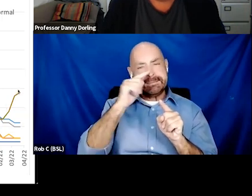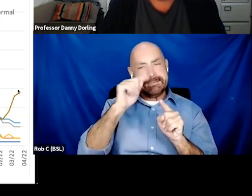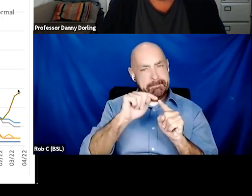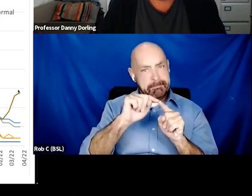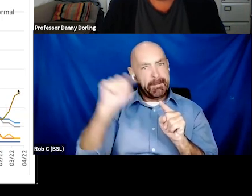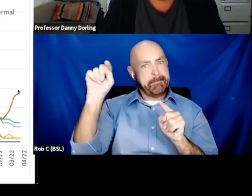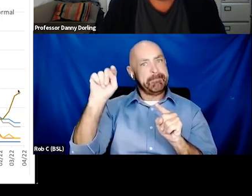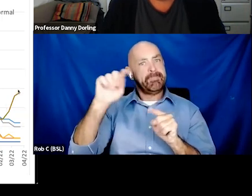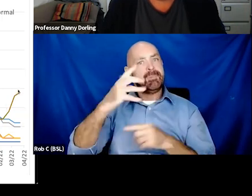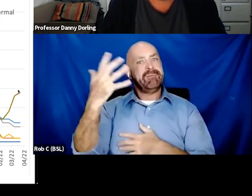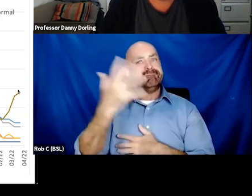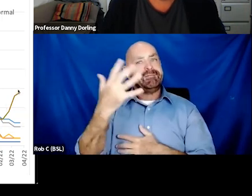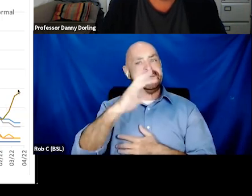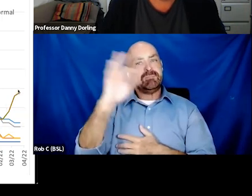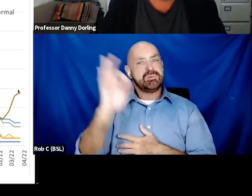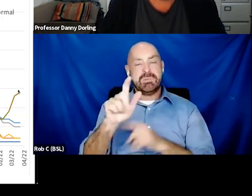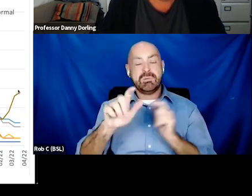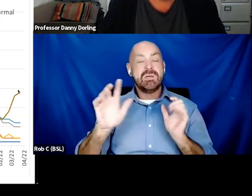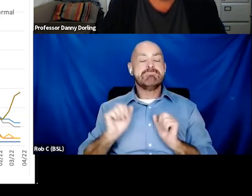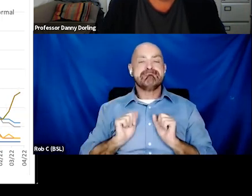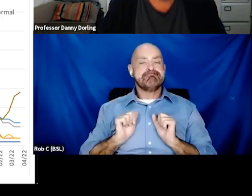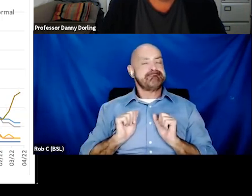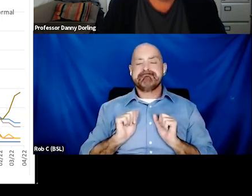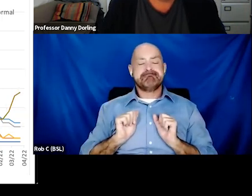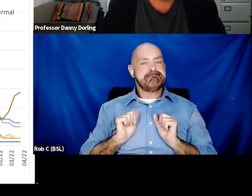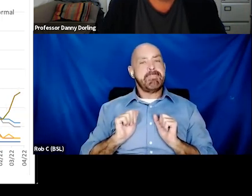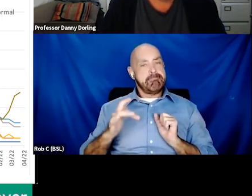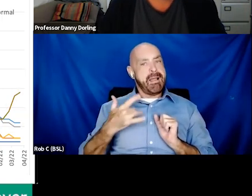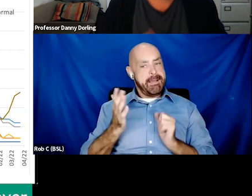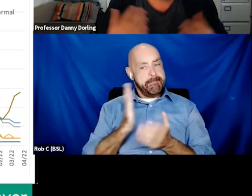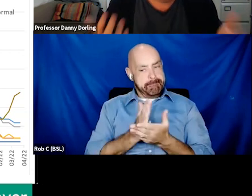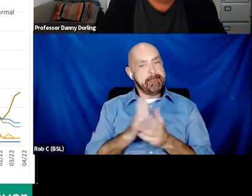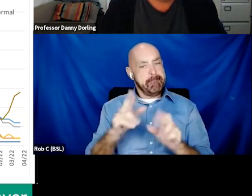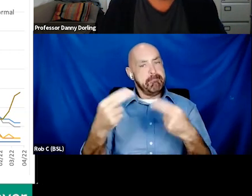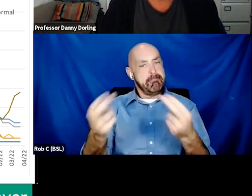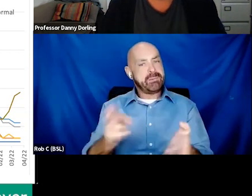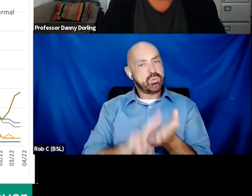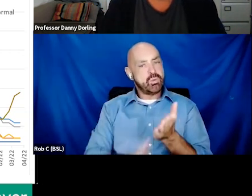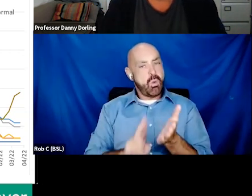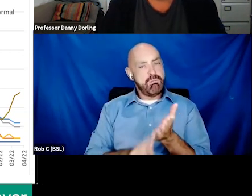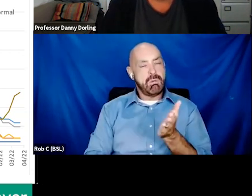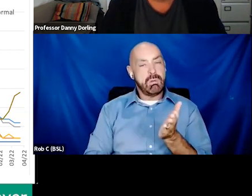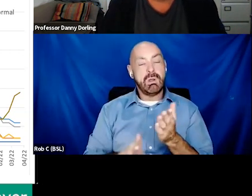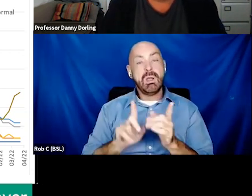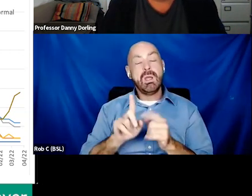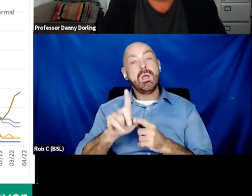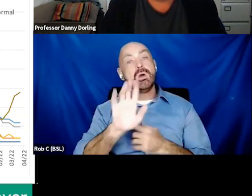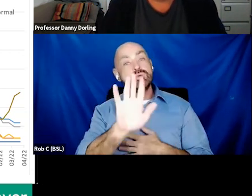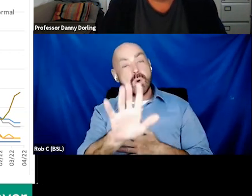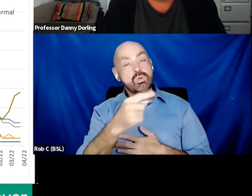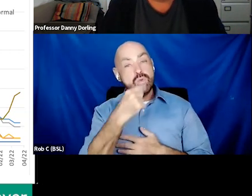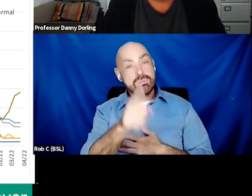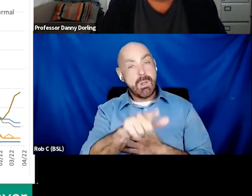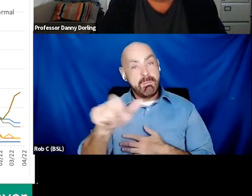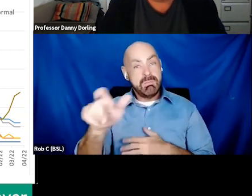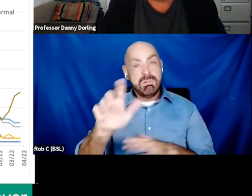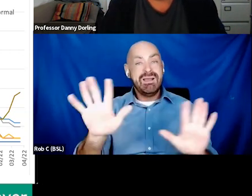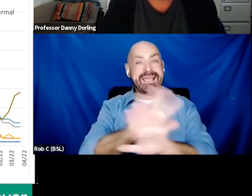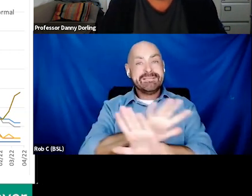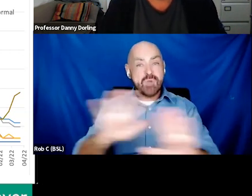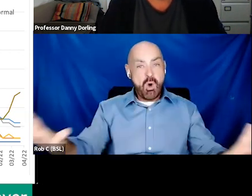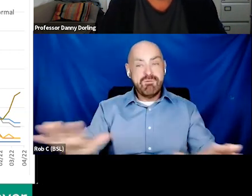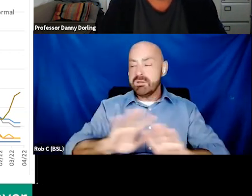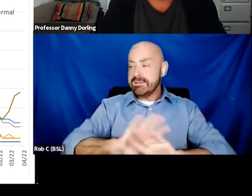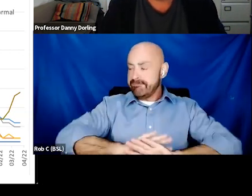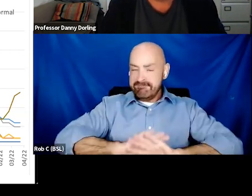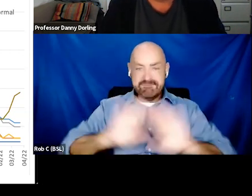15% of people now say, I think my life has returned to normal. So if you tell the population it's over, if you say we've